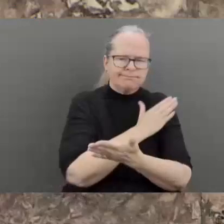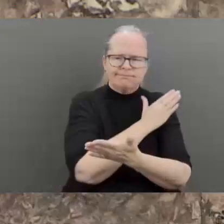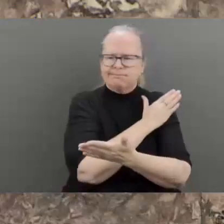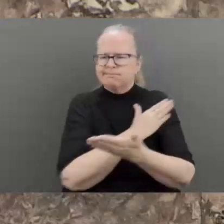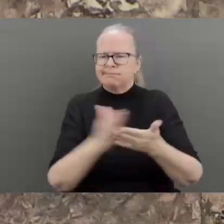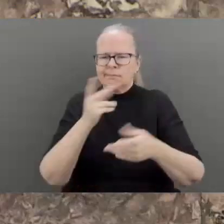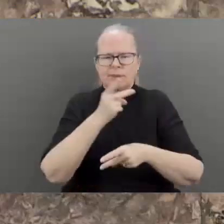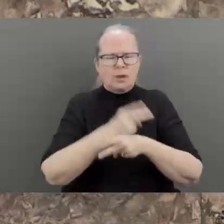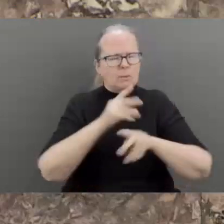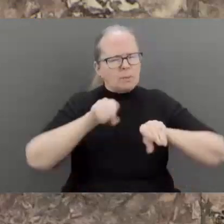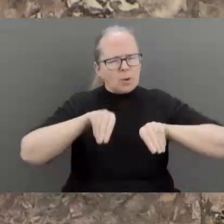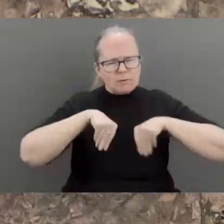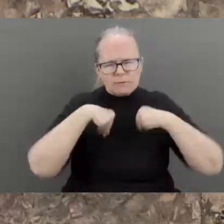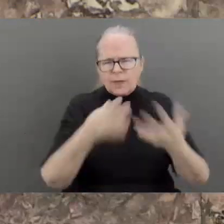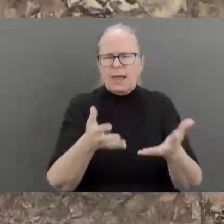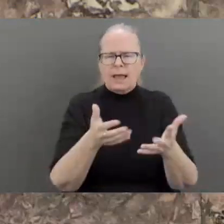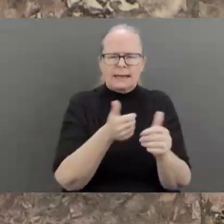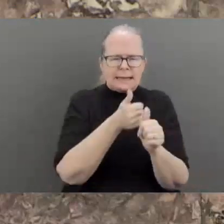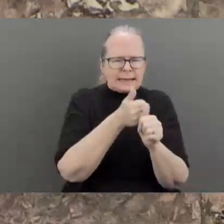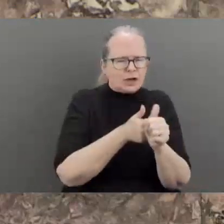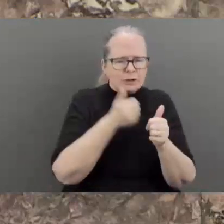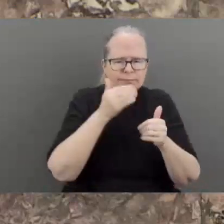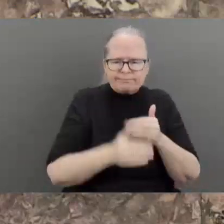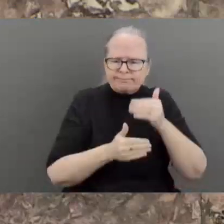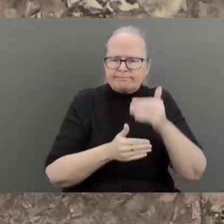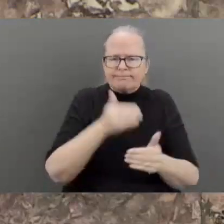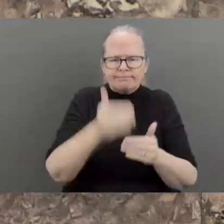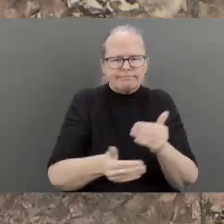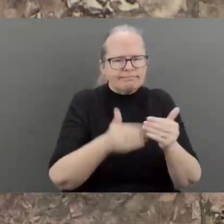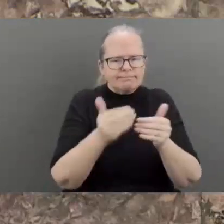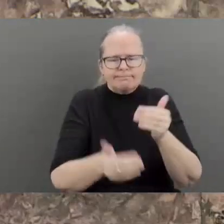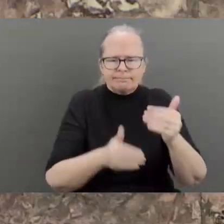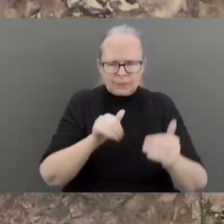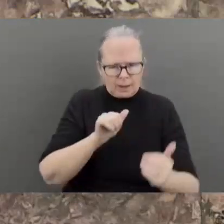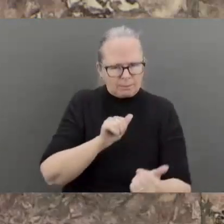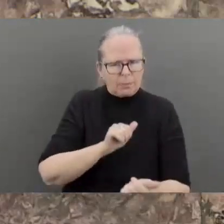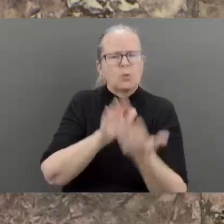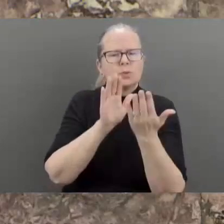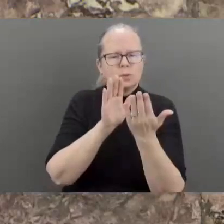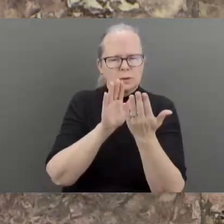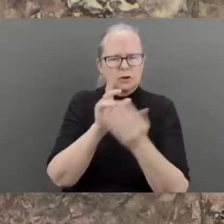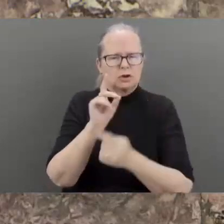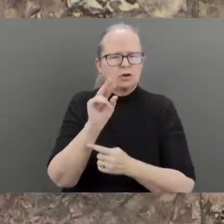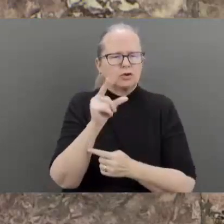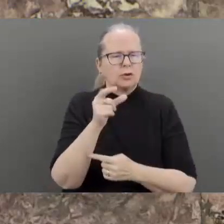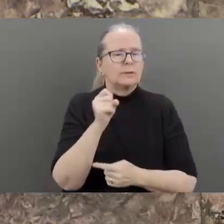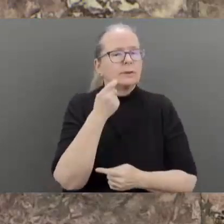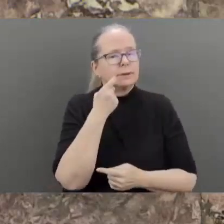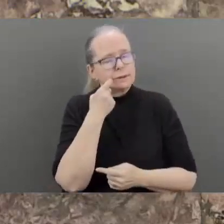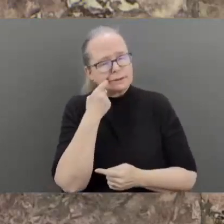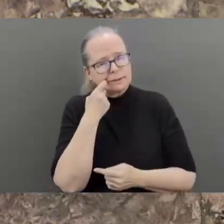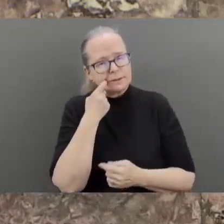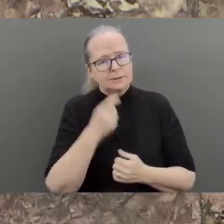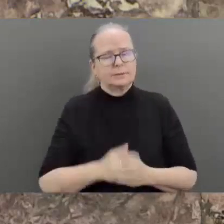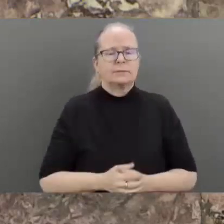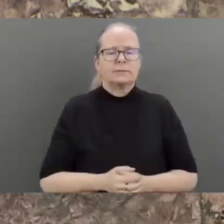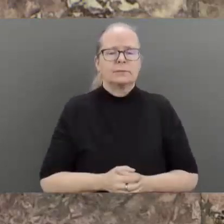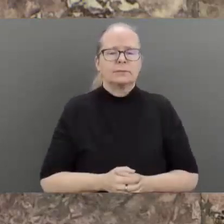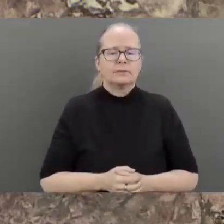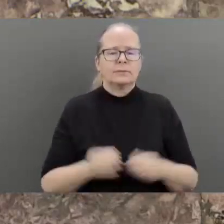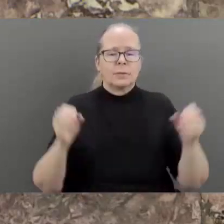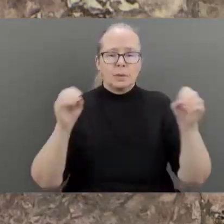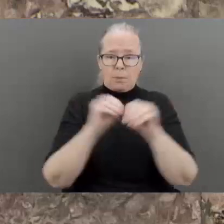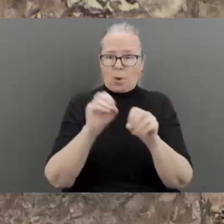that they are facing in battling their addictions. Mr. Speaker, we have a lot more to do, but there are new services. There are new